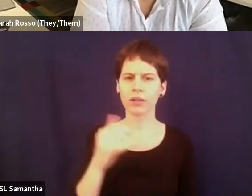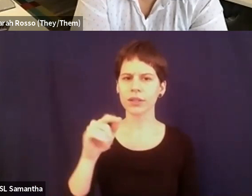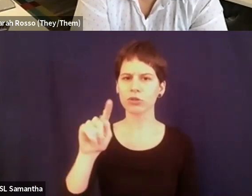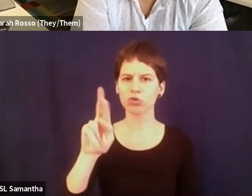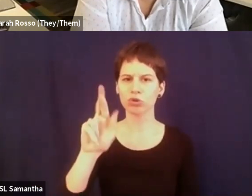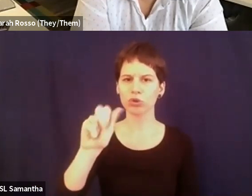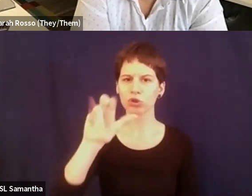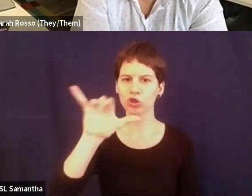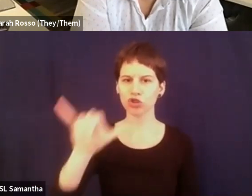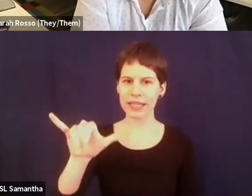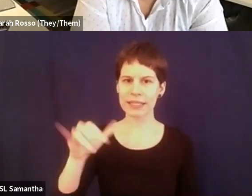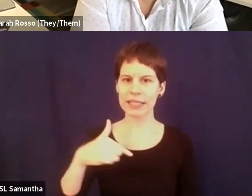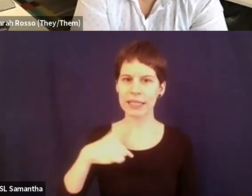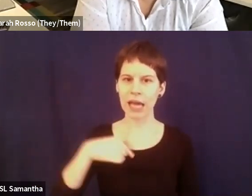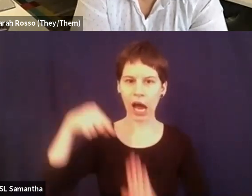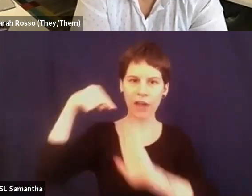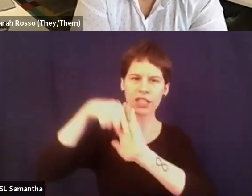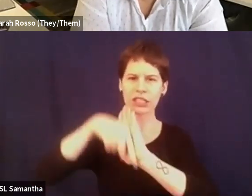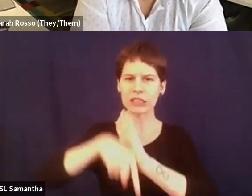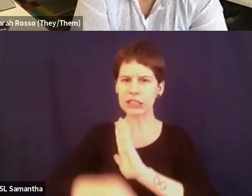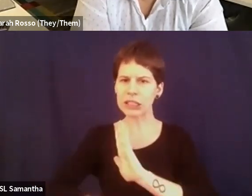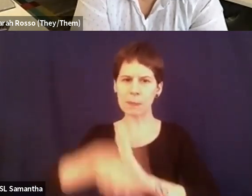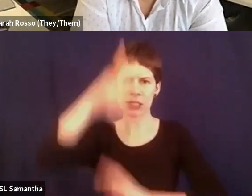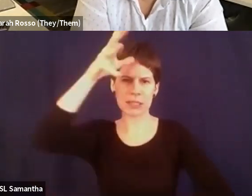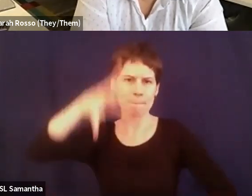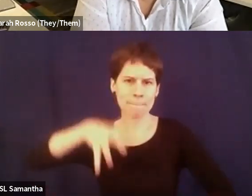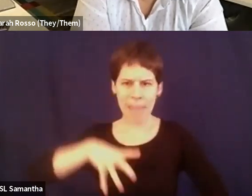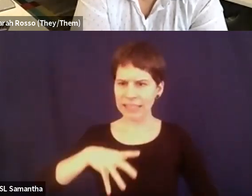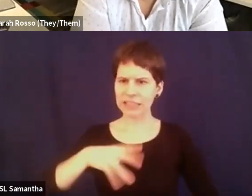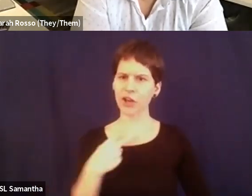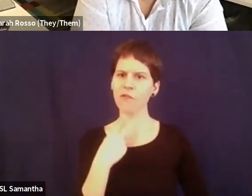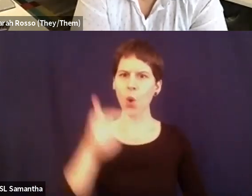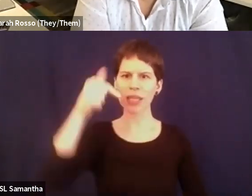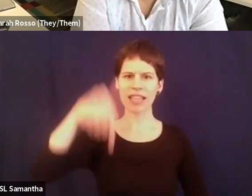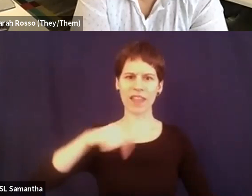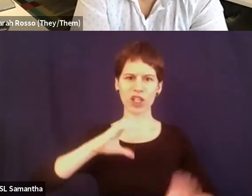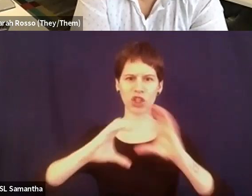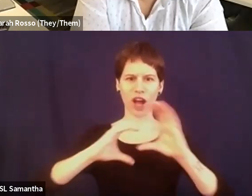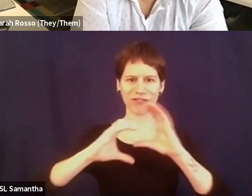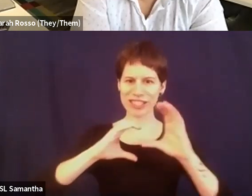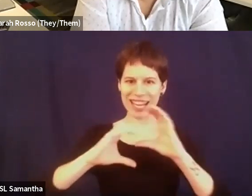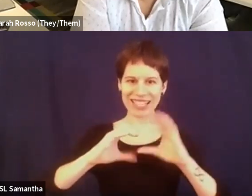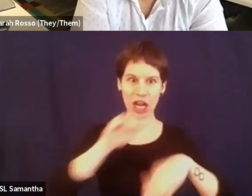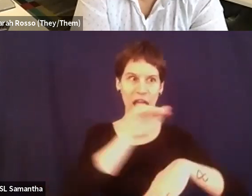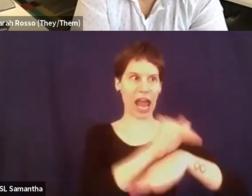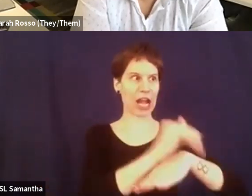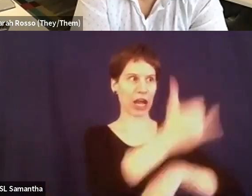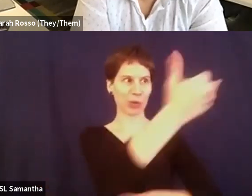most masculine voice in this conversation, and at night it's deeper. Believe me, you call me at